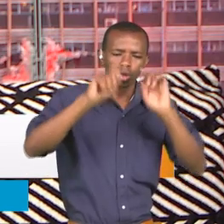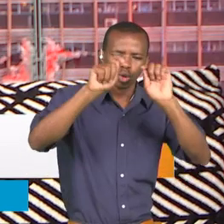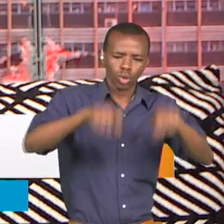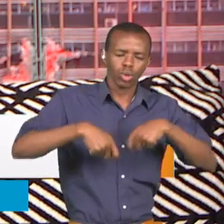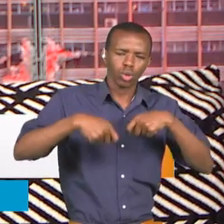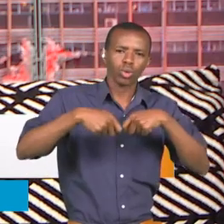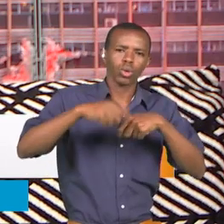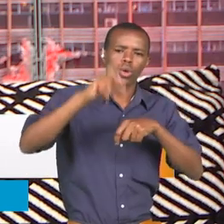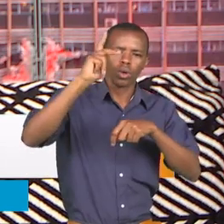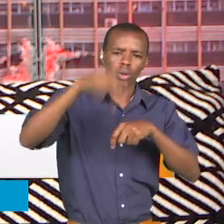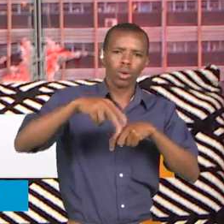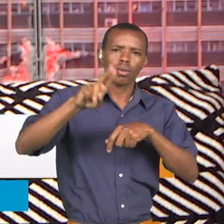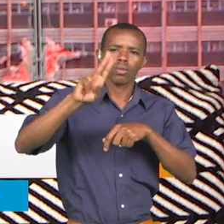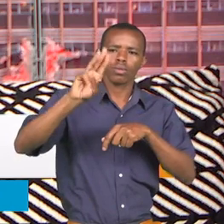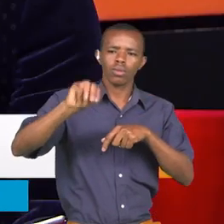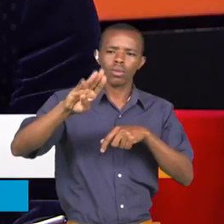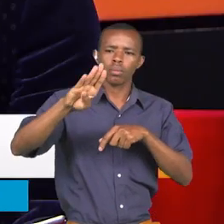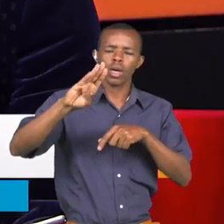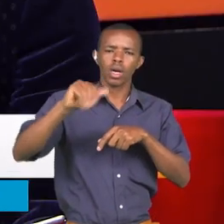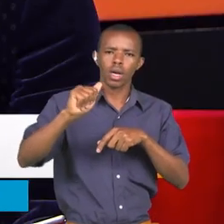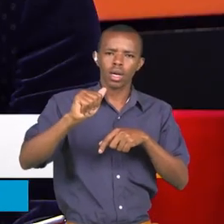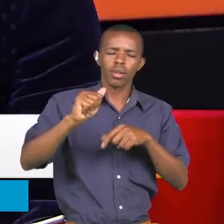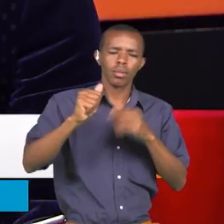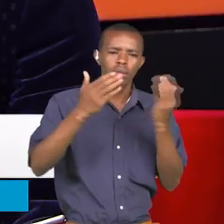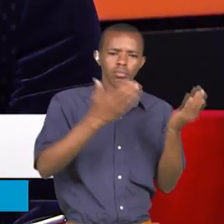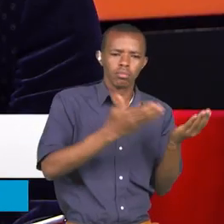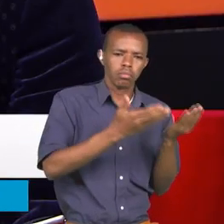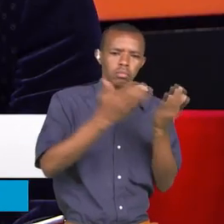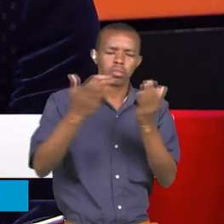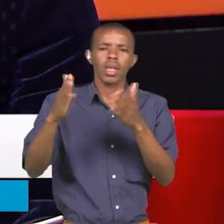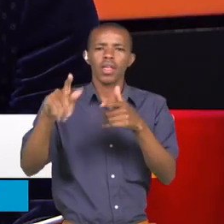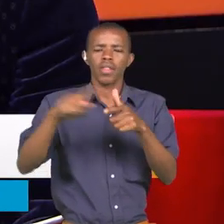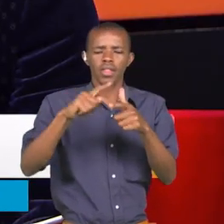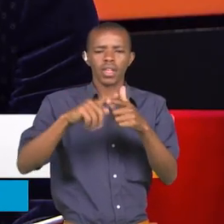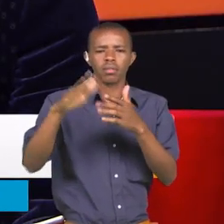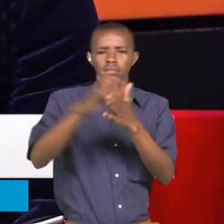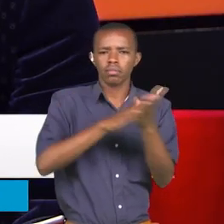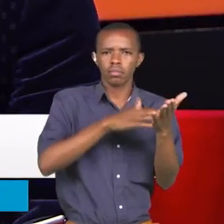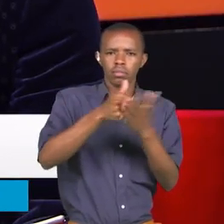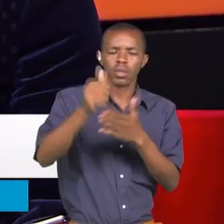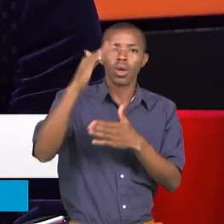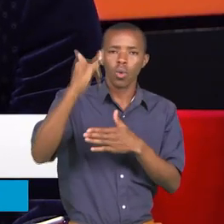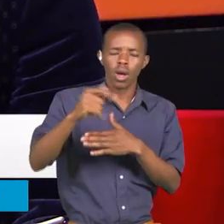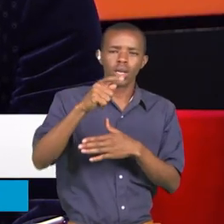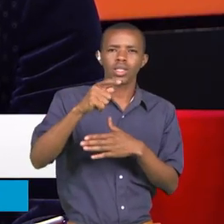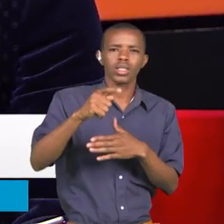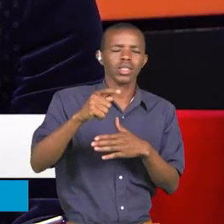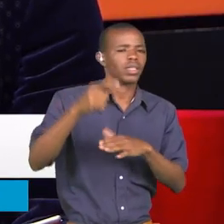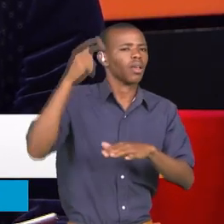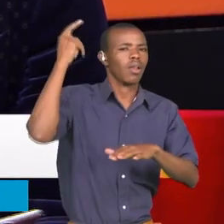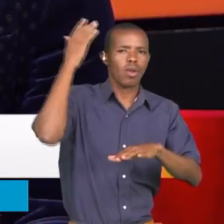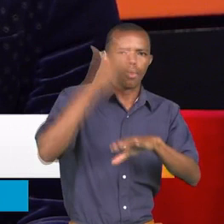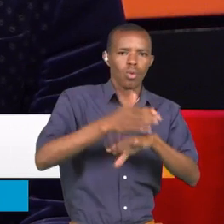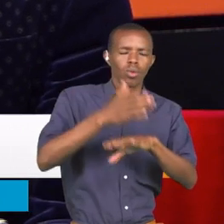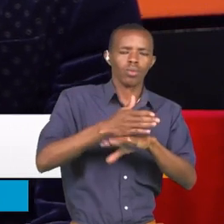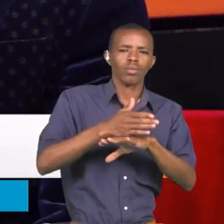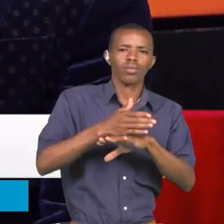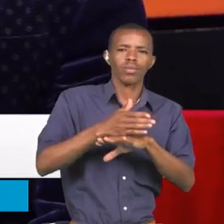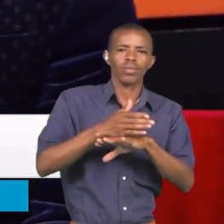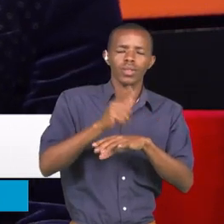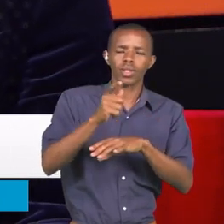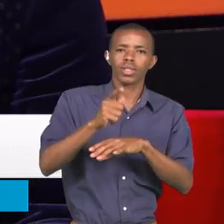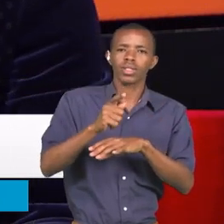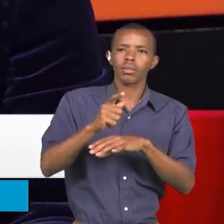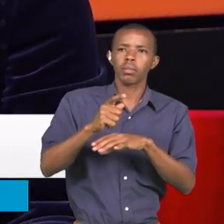mm-hmm. they can be made to call them up. They can be brought up and then destroyed because that is an outright. So it's not a matter of like property. I've